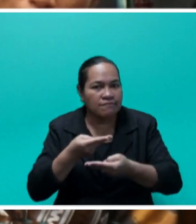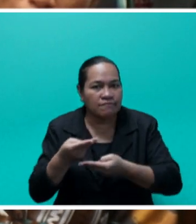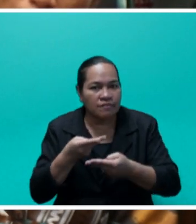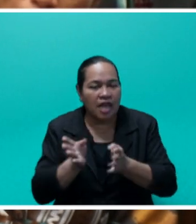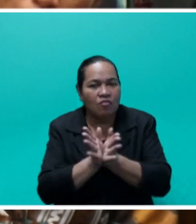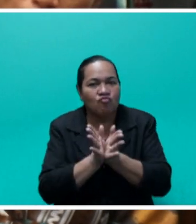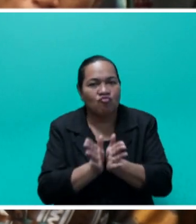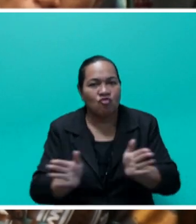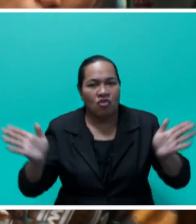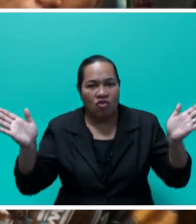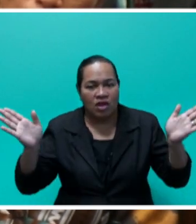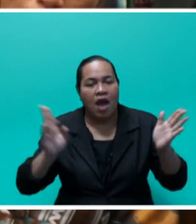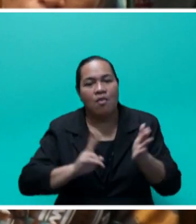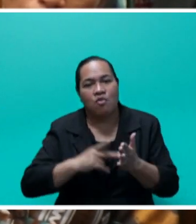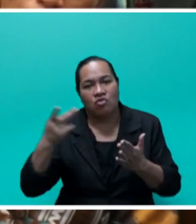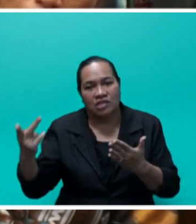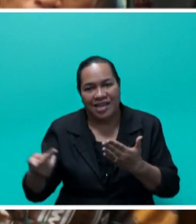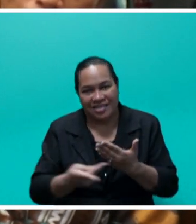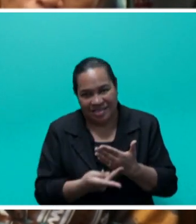broader project-based